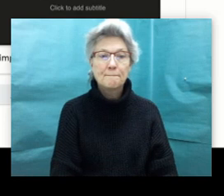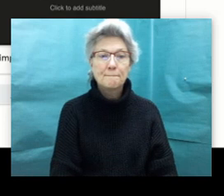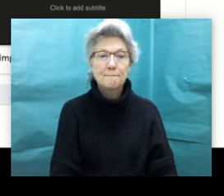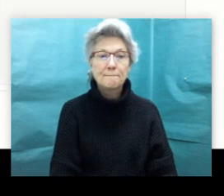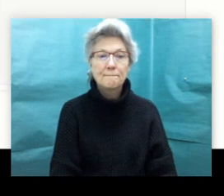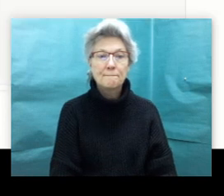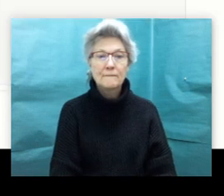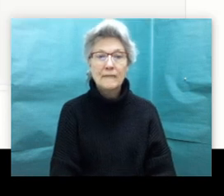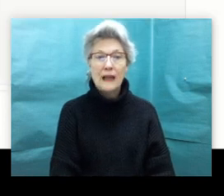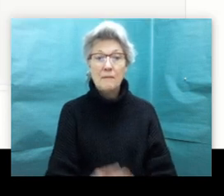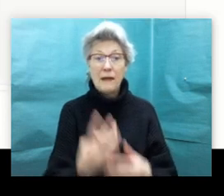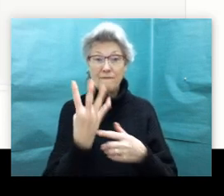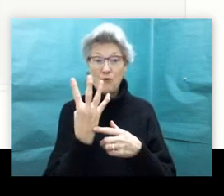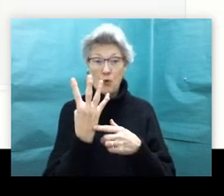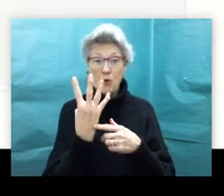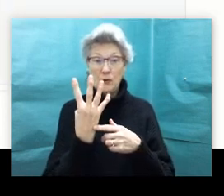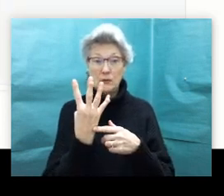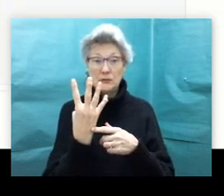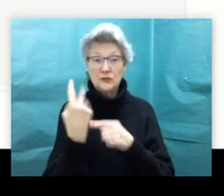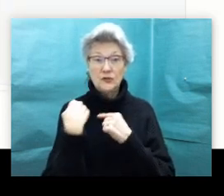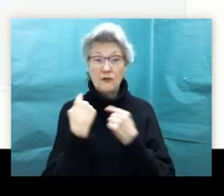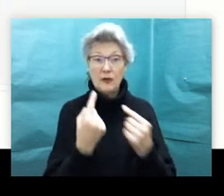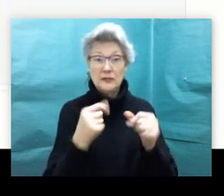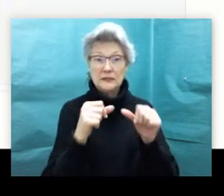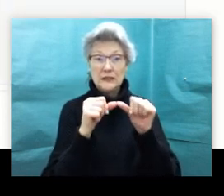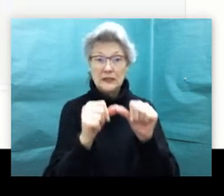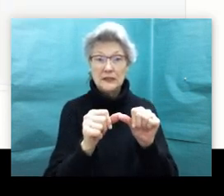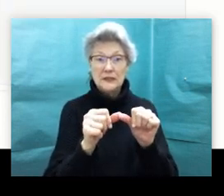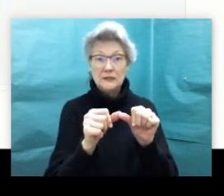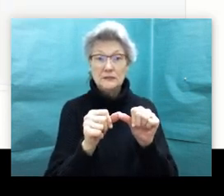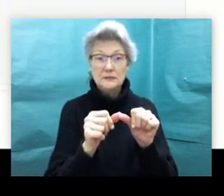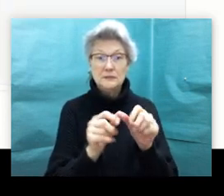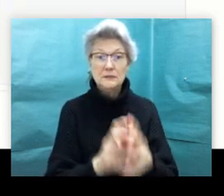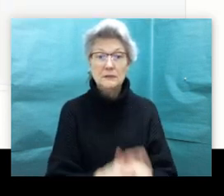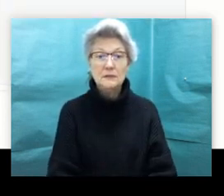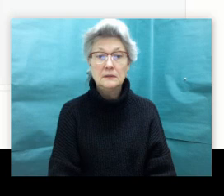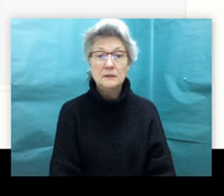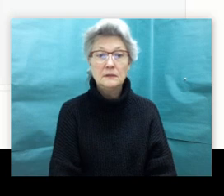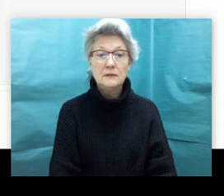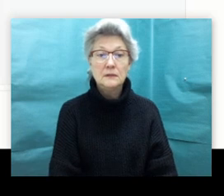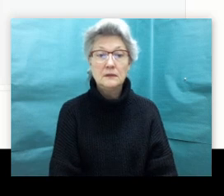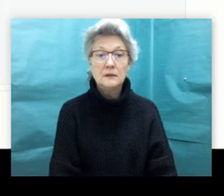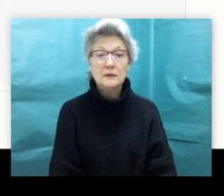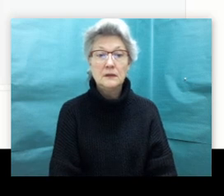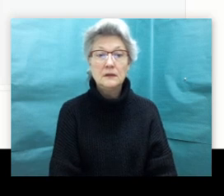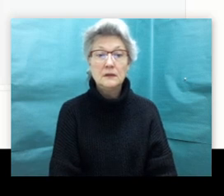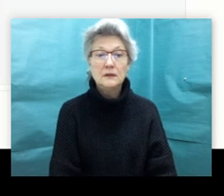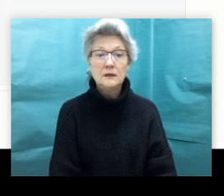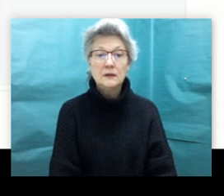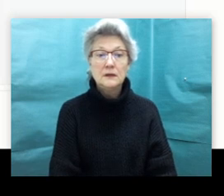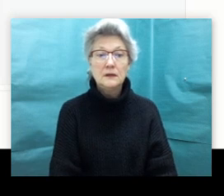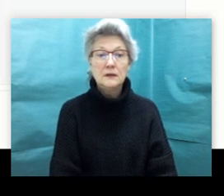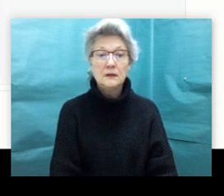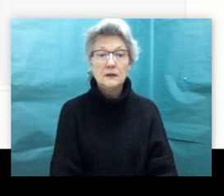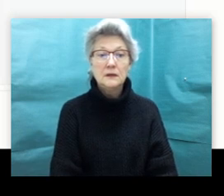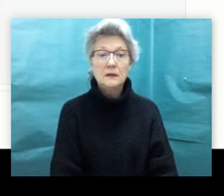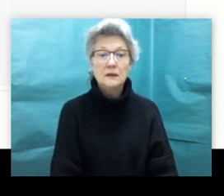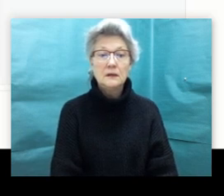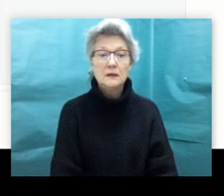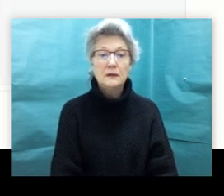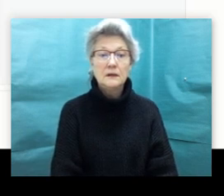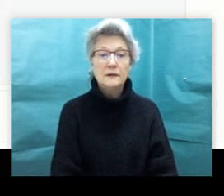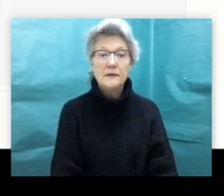I'm at 4. So let's keep going. A line here. And I can